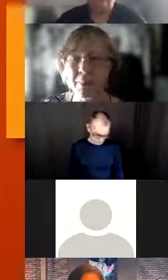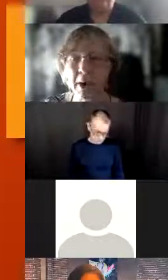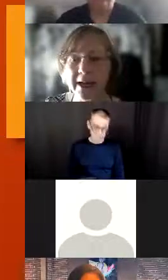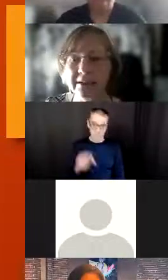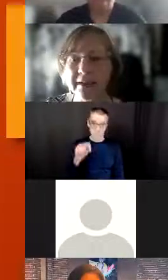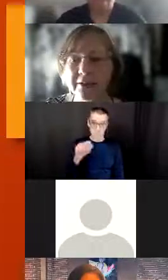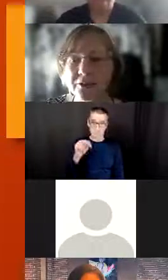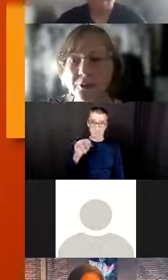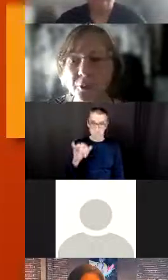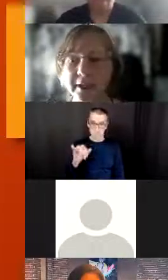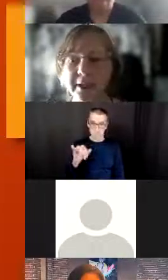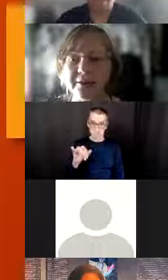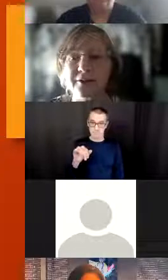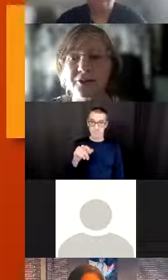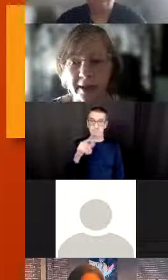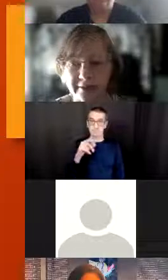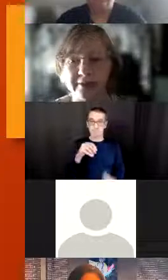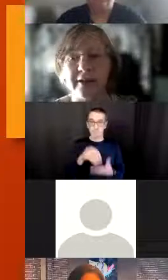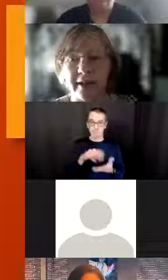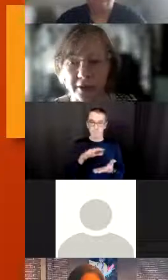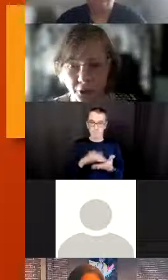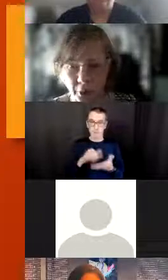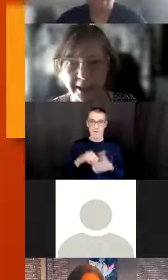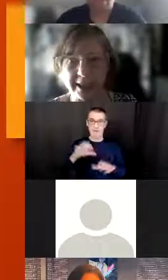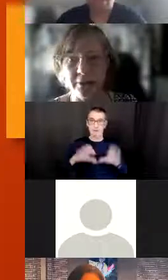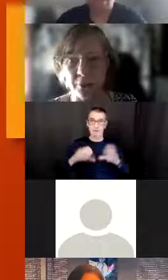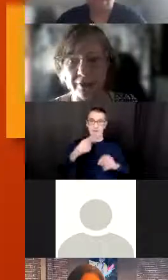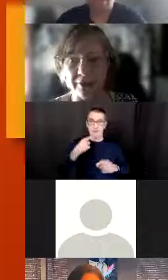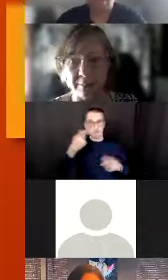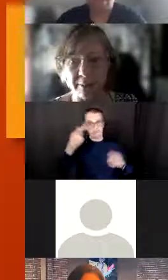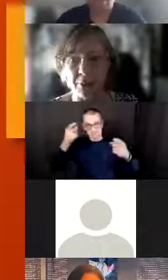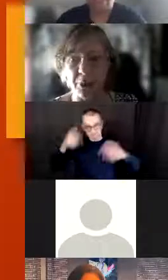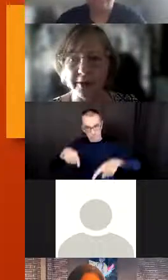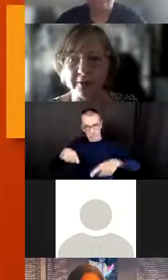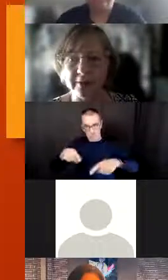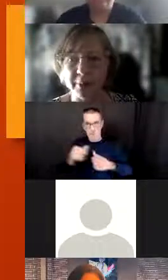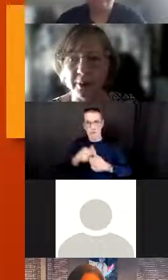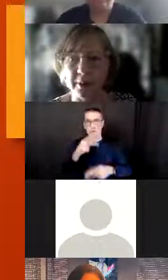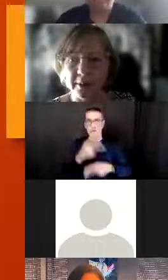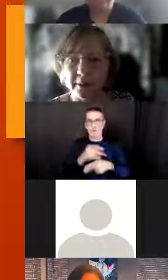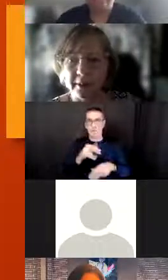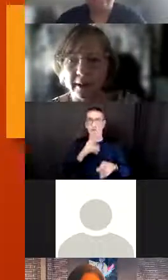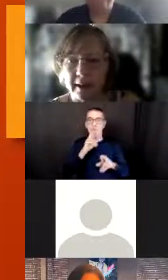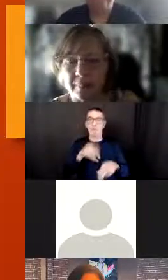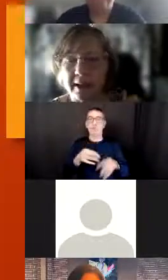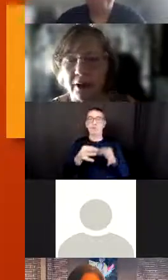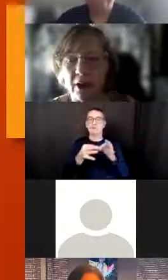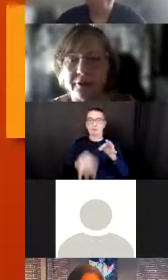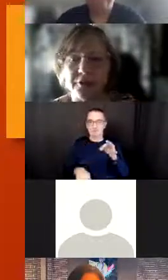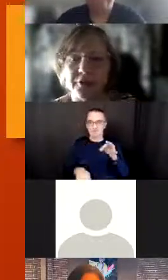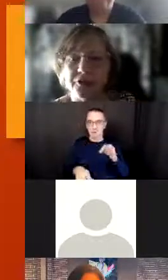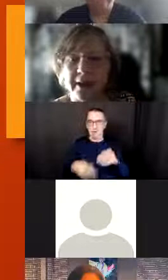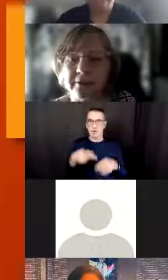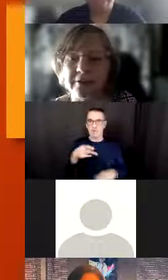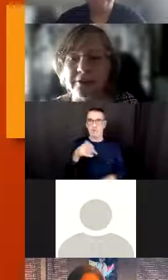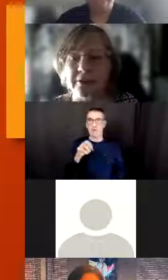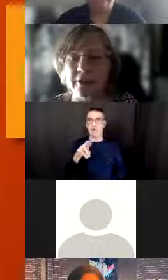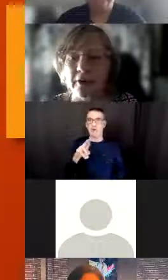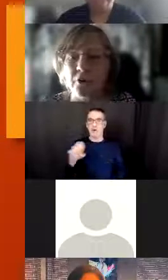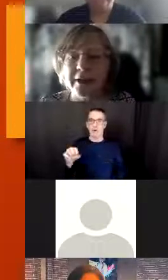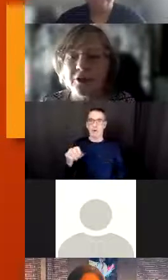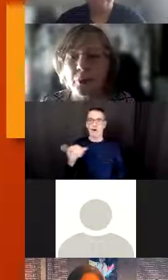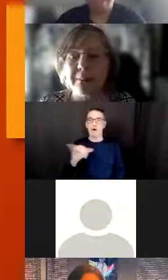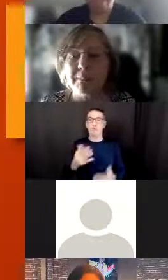Tony Bryant has written into the chat to say agree with keeping reporting simple. Pierre also